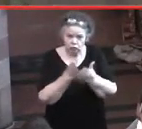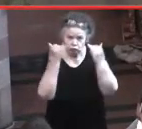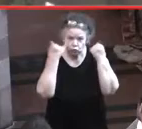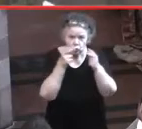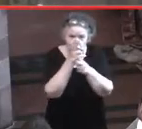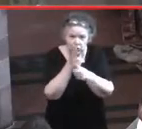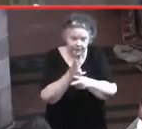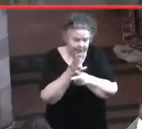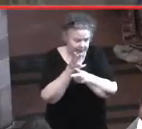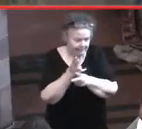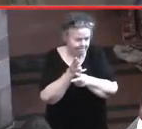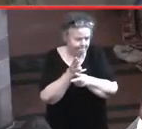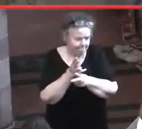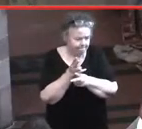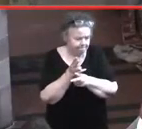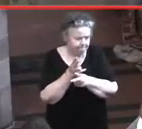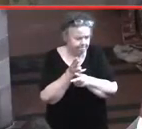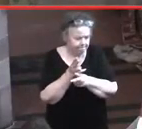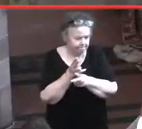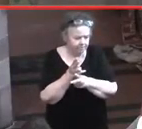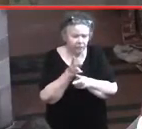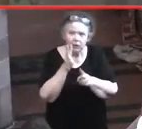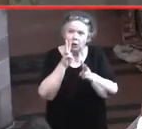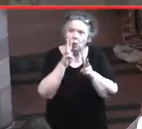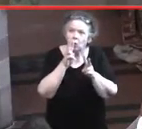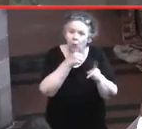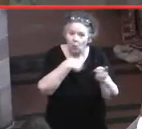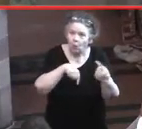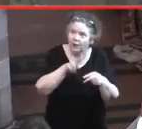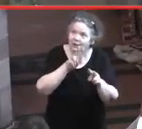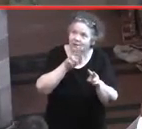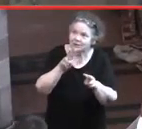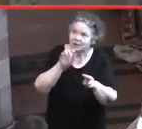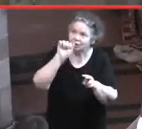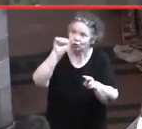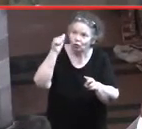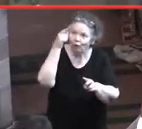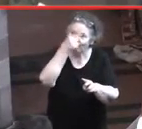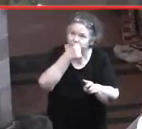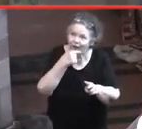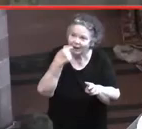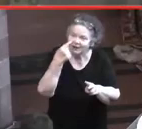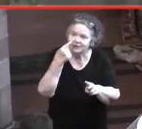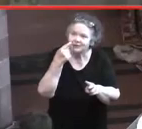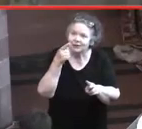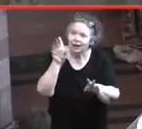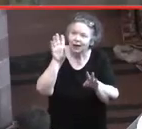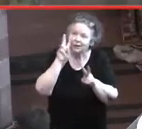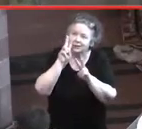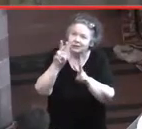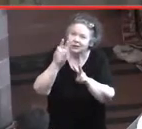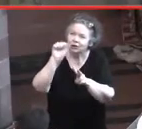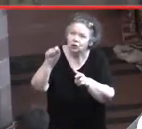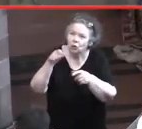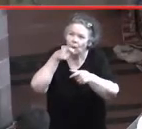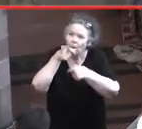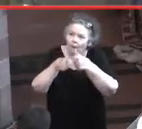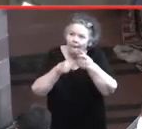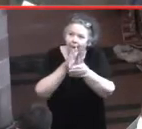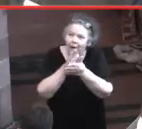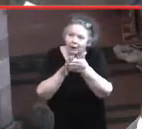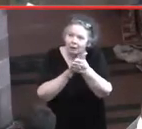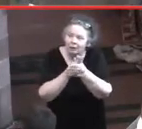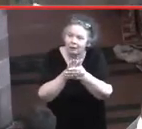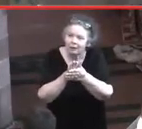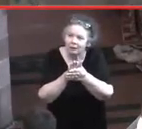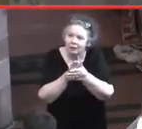people. In him we see your face and hear your word. In compassion